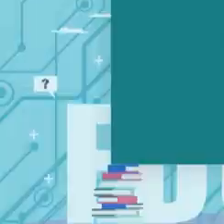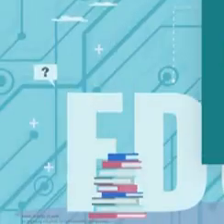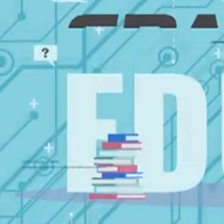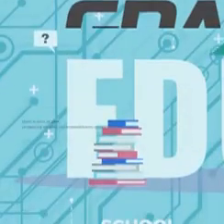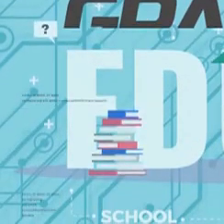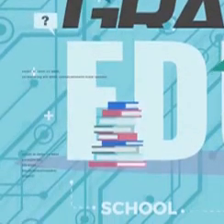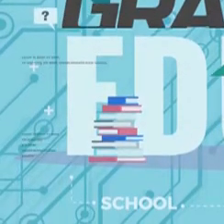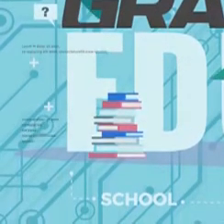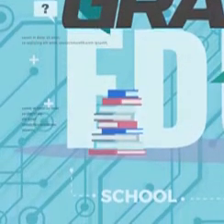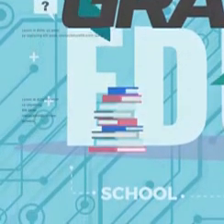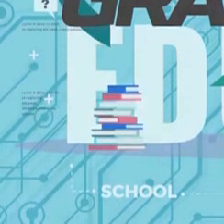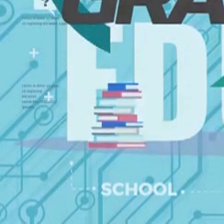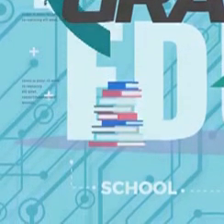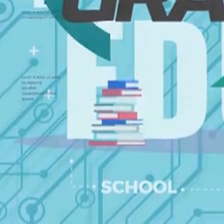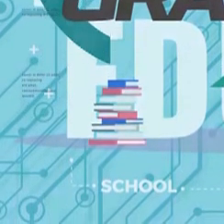it.